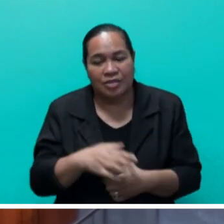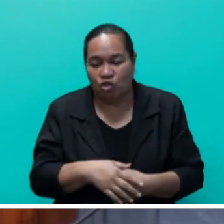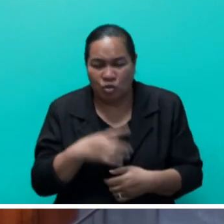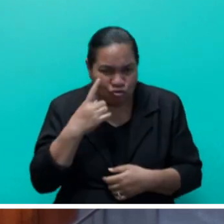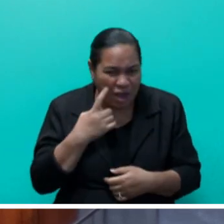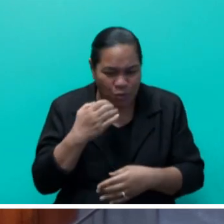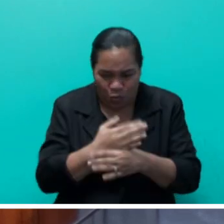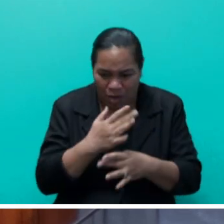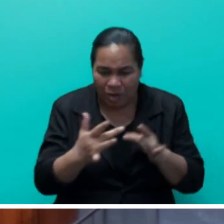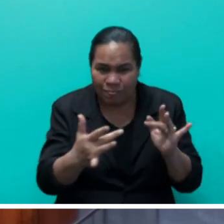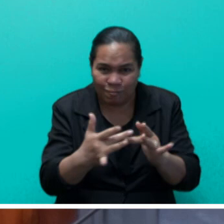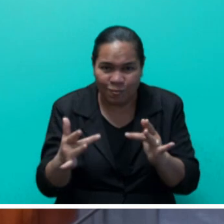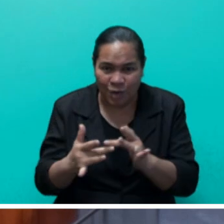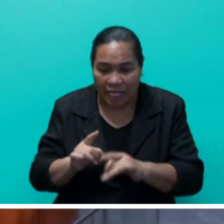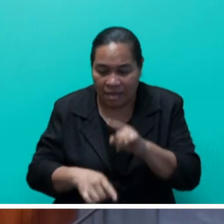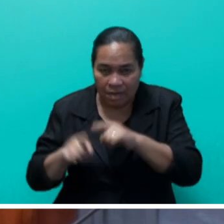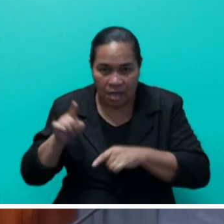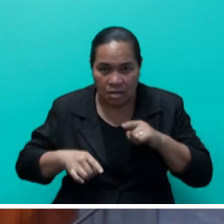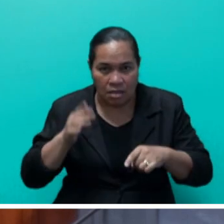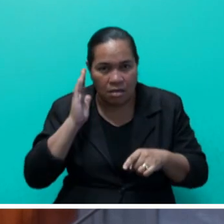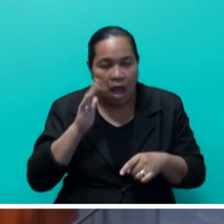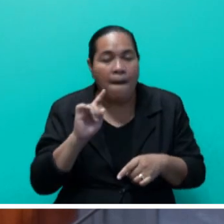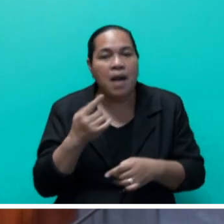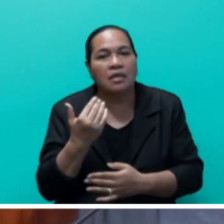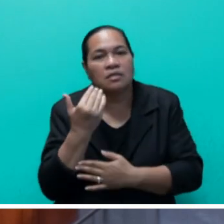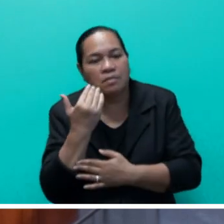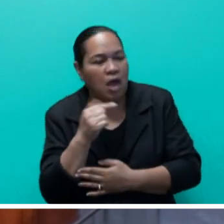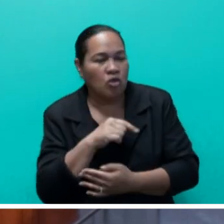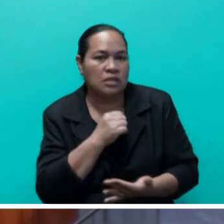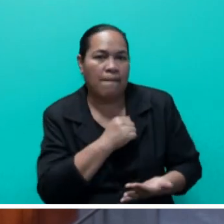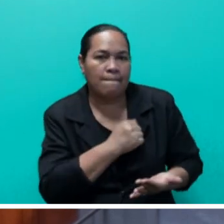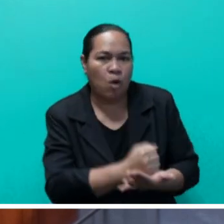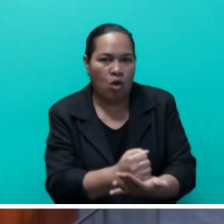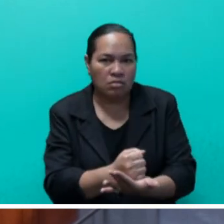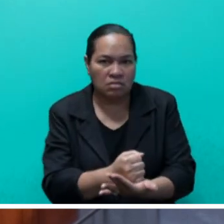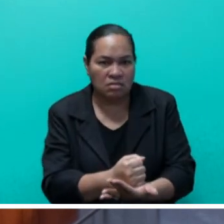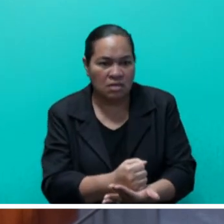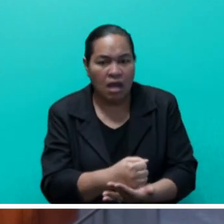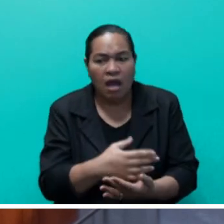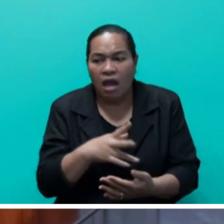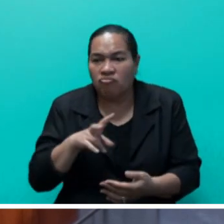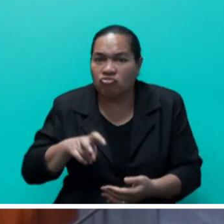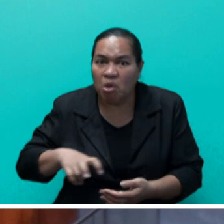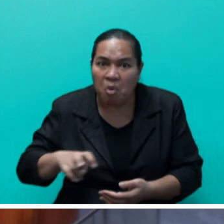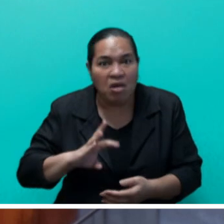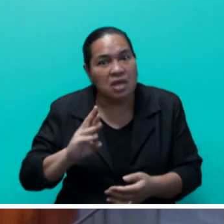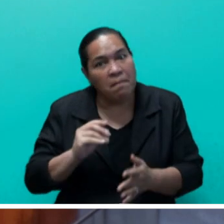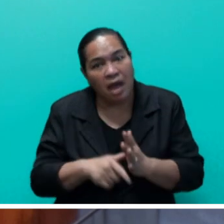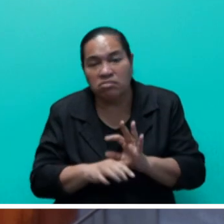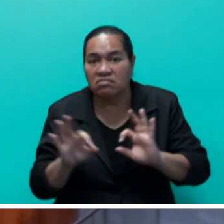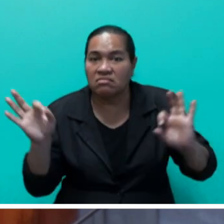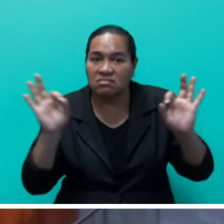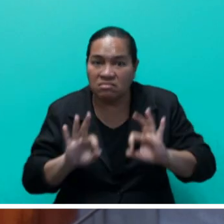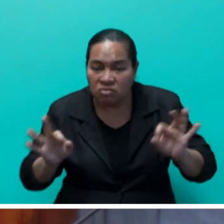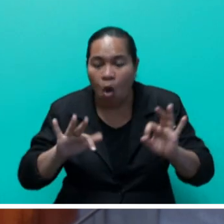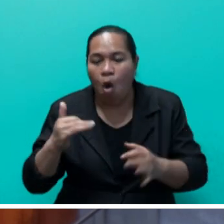cases greatly depend on the availability of support, the availability of transport, and the availability of finances